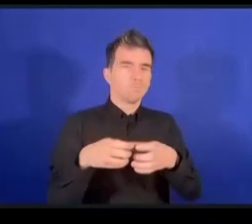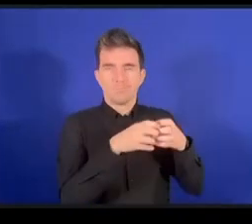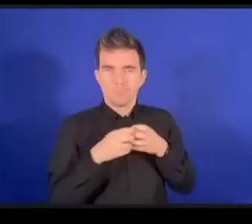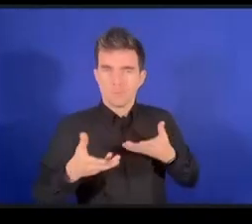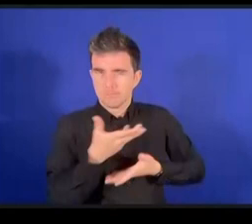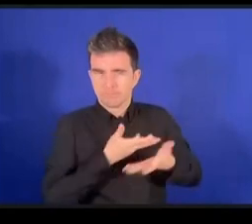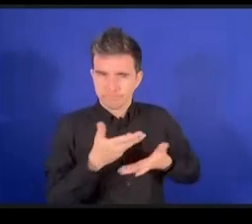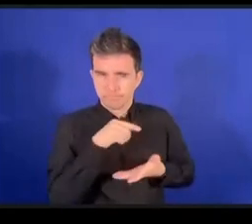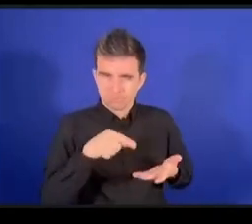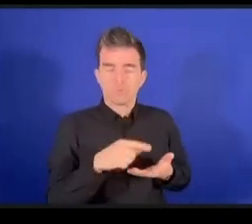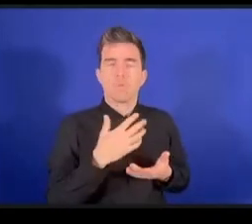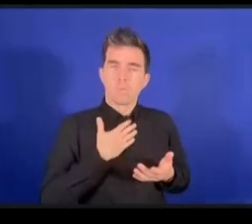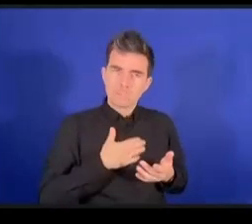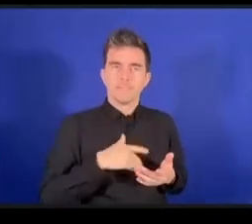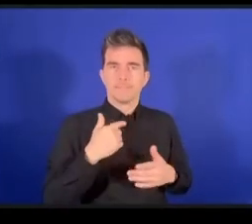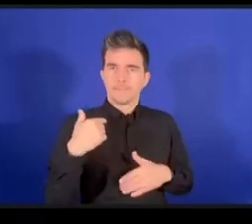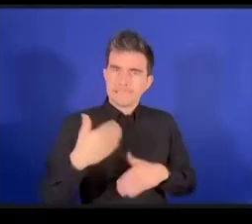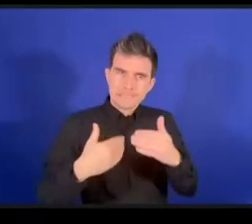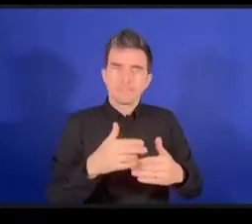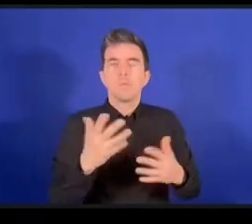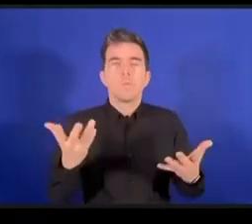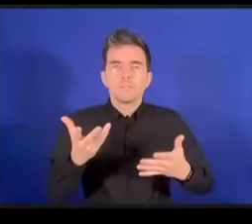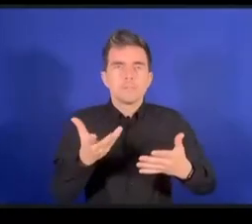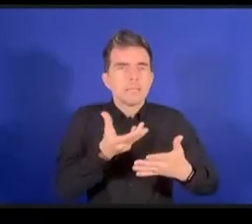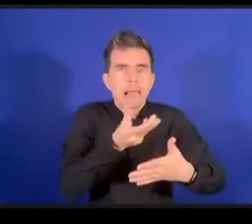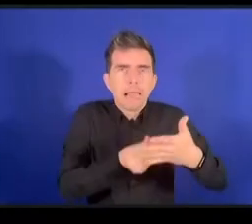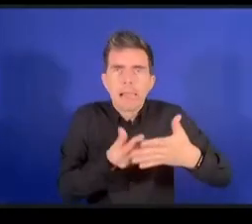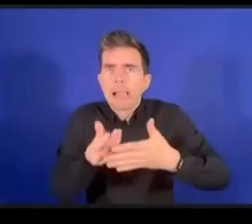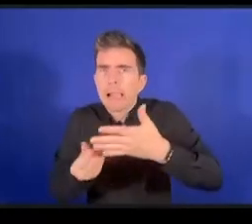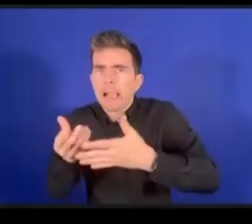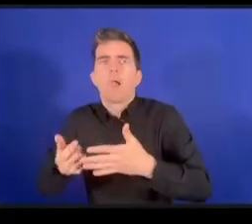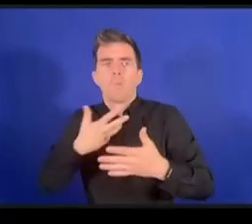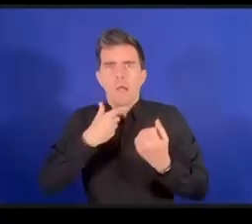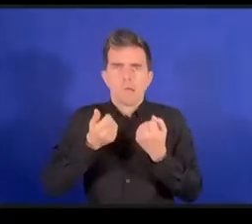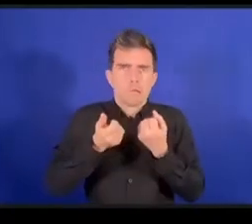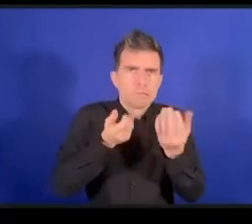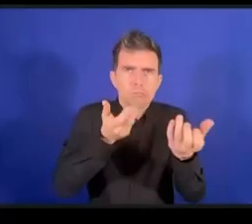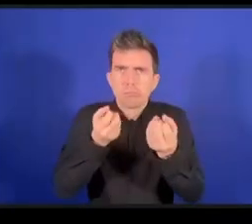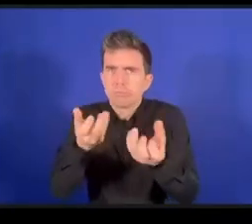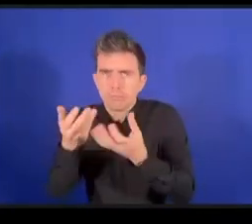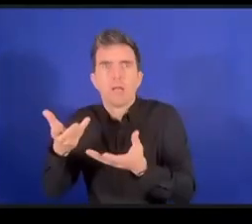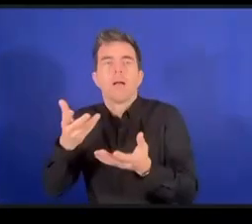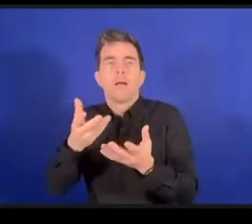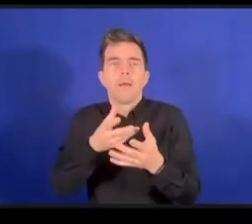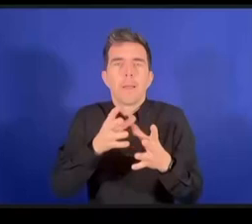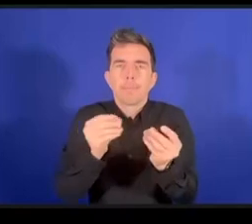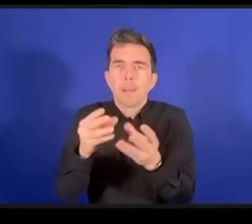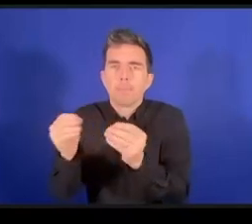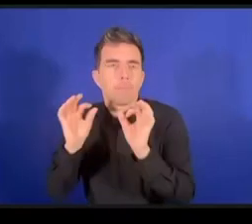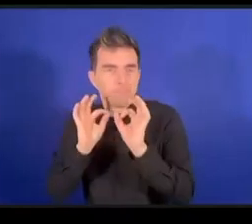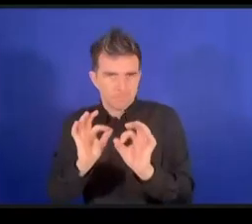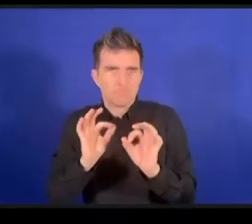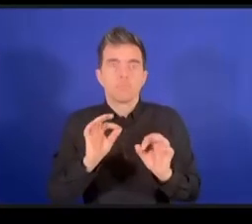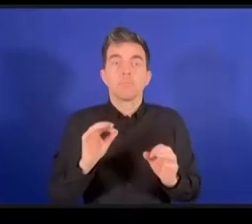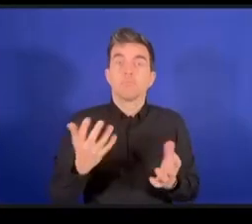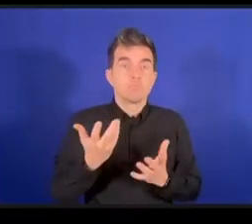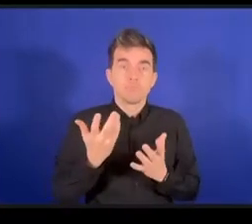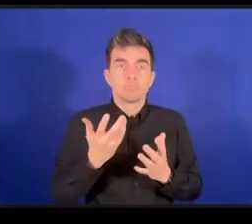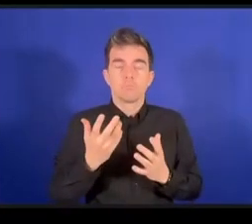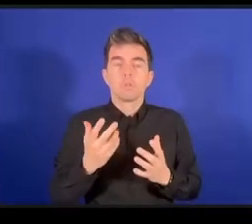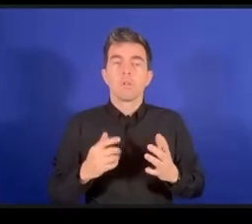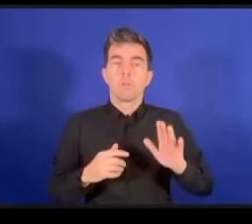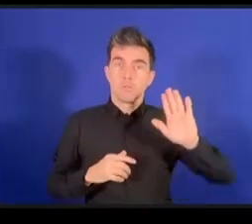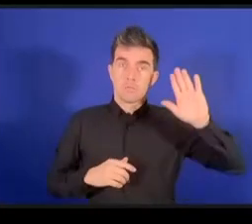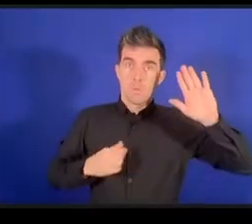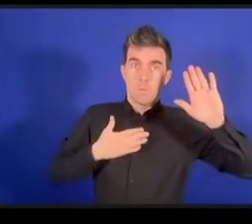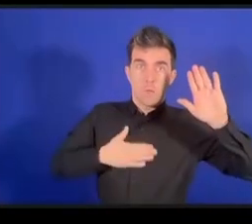on human rights and on the SDGs. And actually providing the sort of wealth and richness of